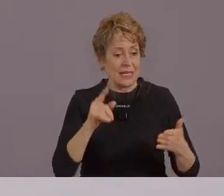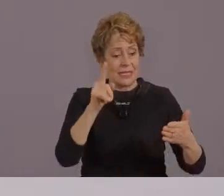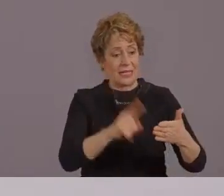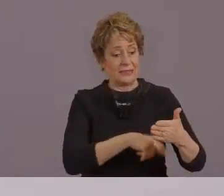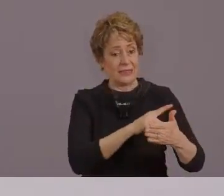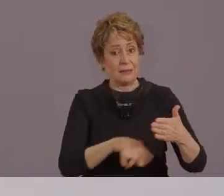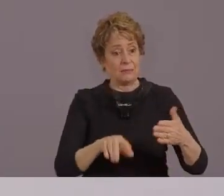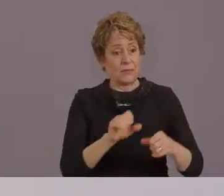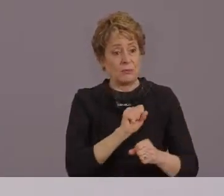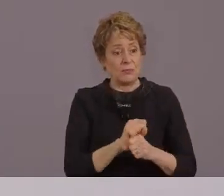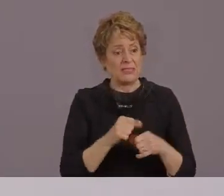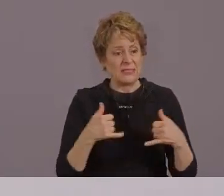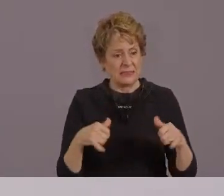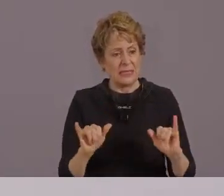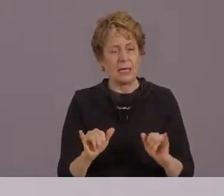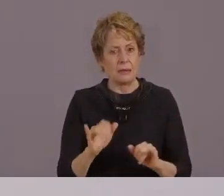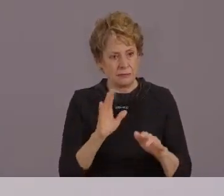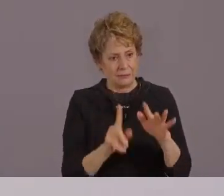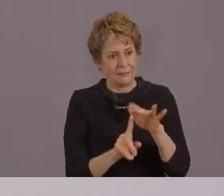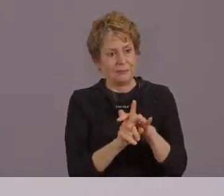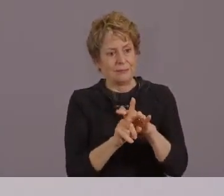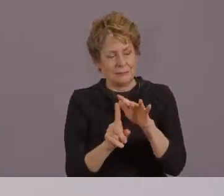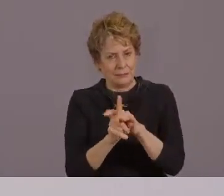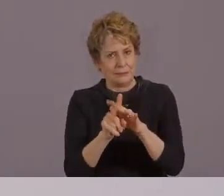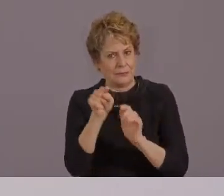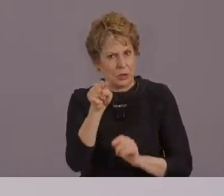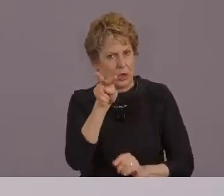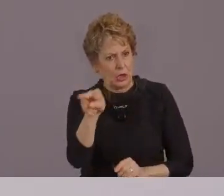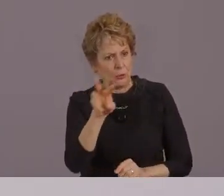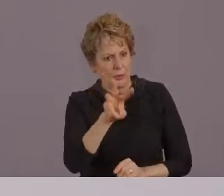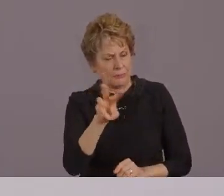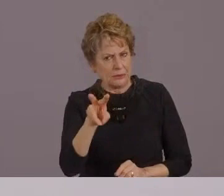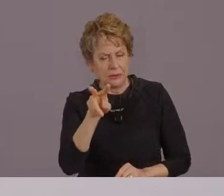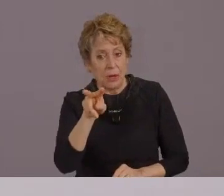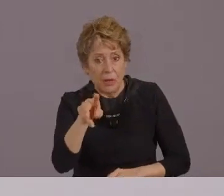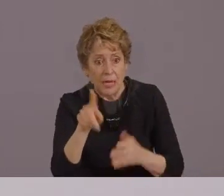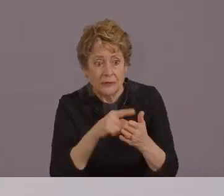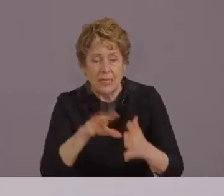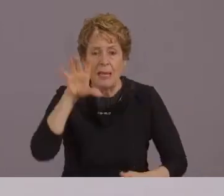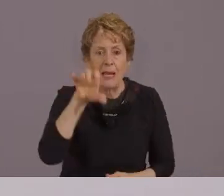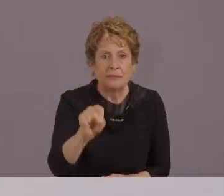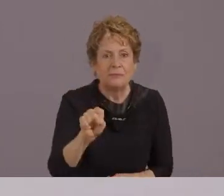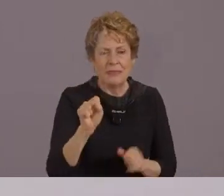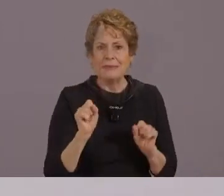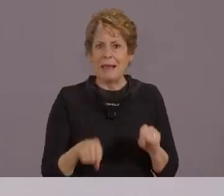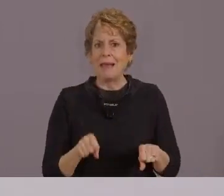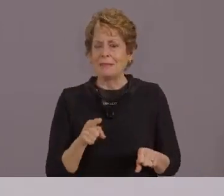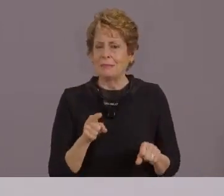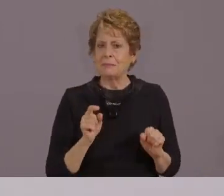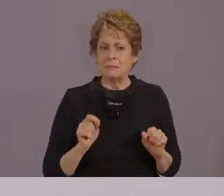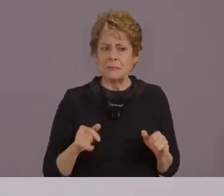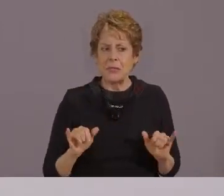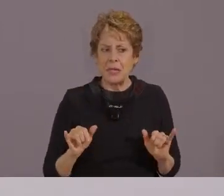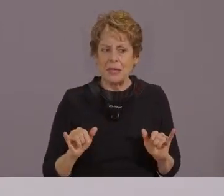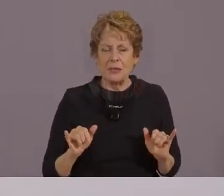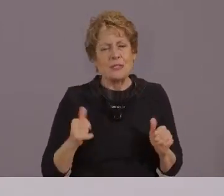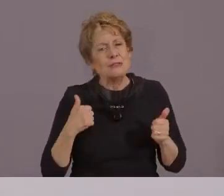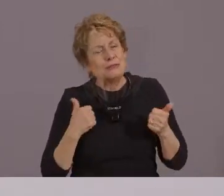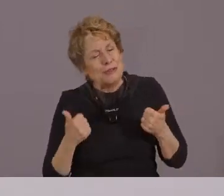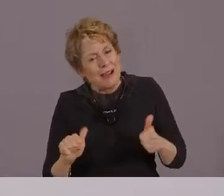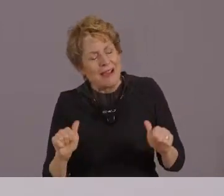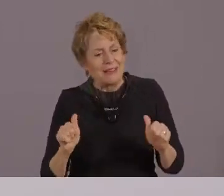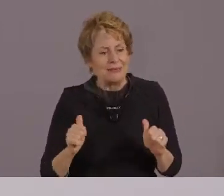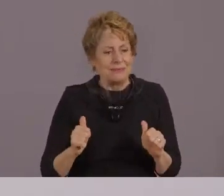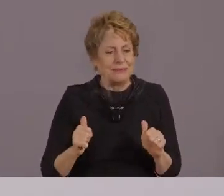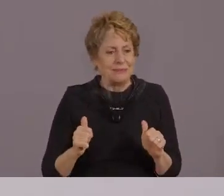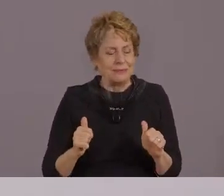they're canceled in the website. So you will be able to find them throughout the day. We try to release them a little bit